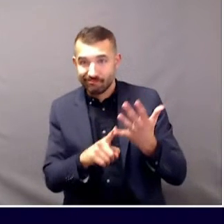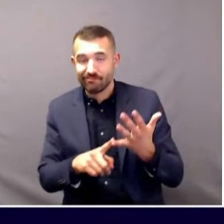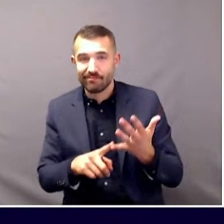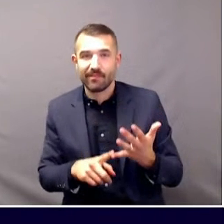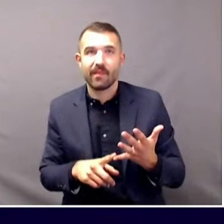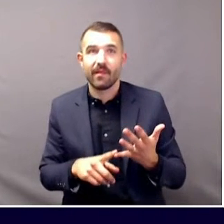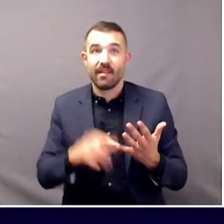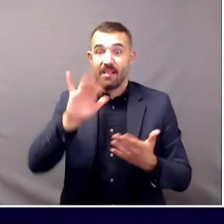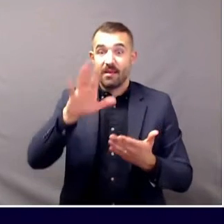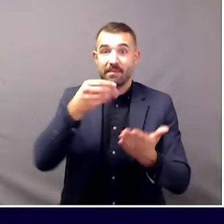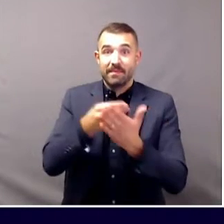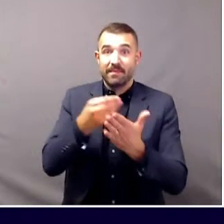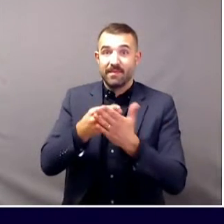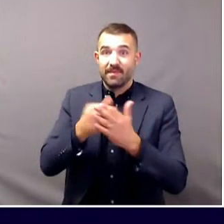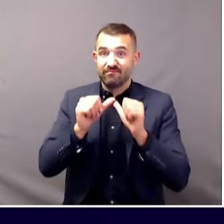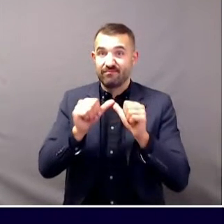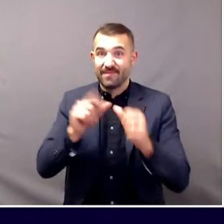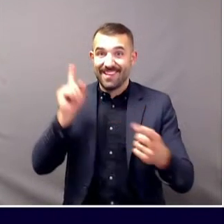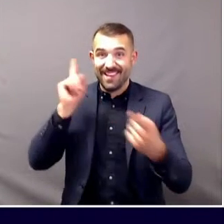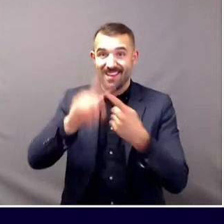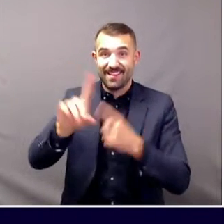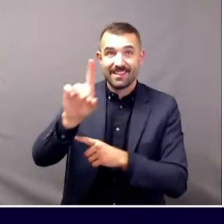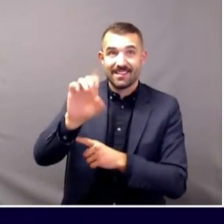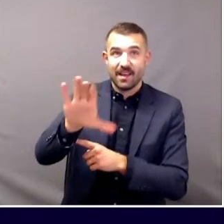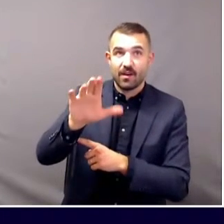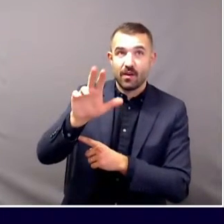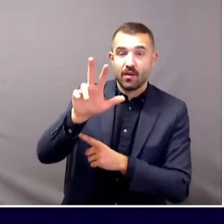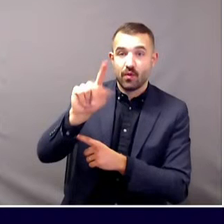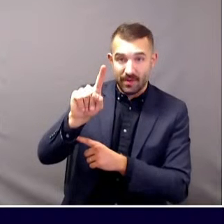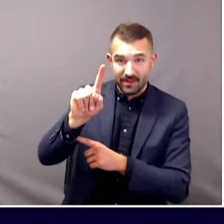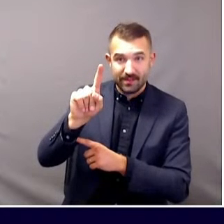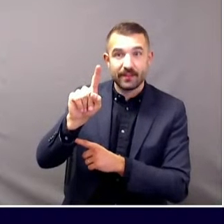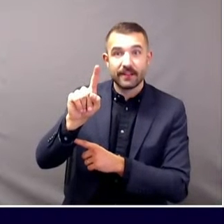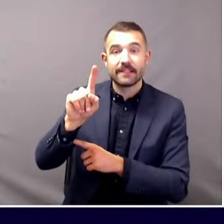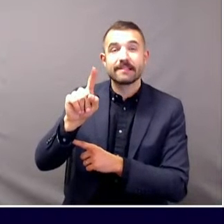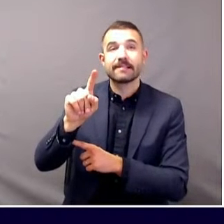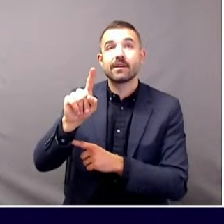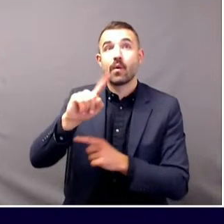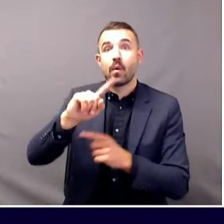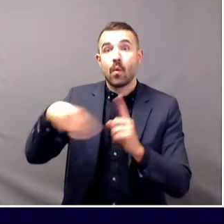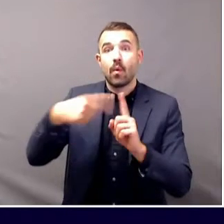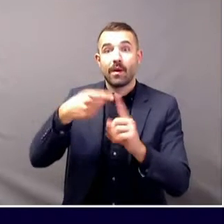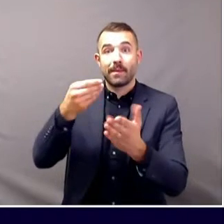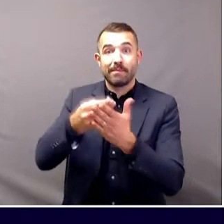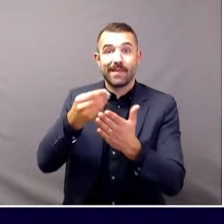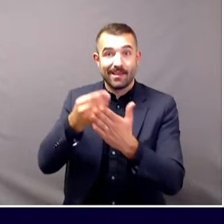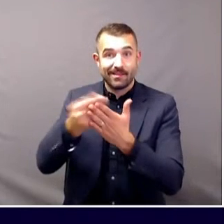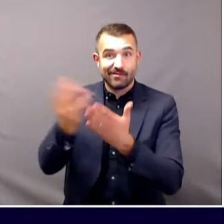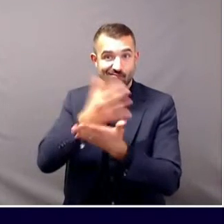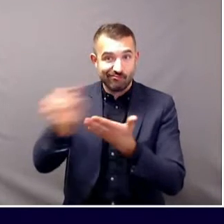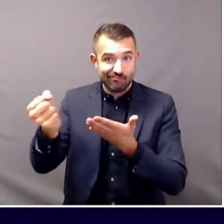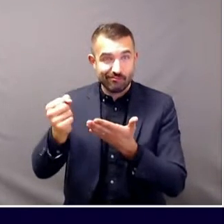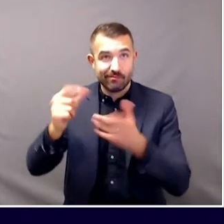coronavirus relief funds end. We also worked on a regular series of engagement with healthcare providers,